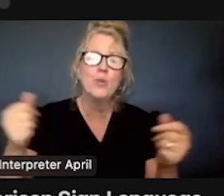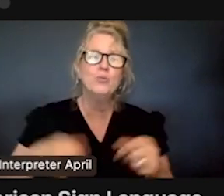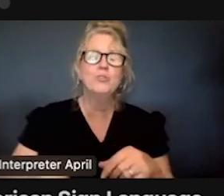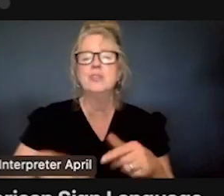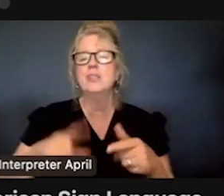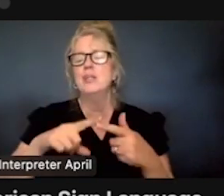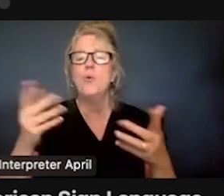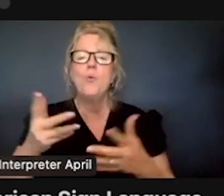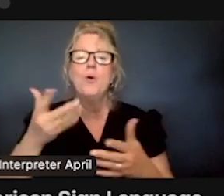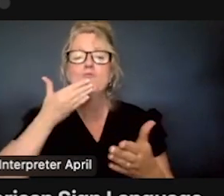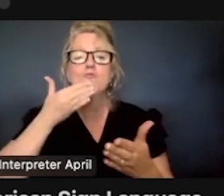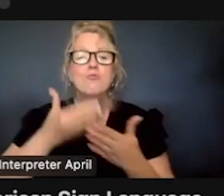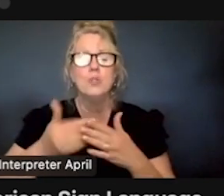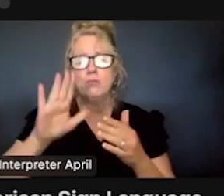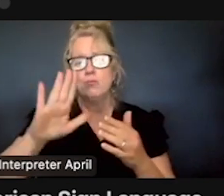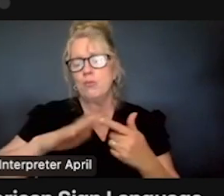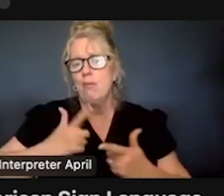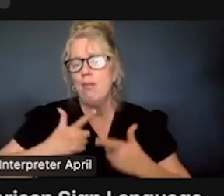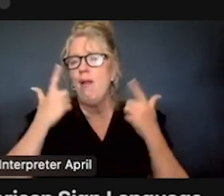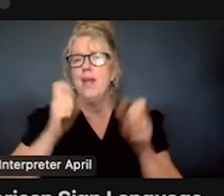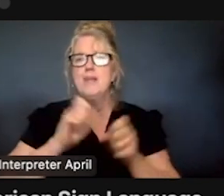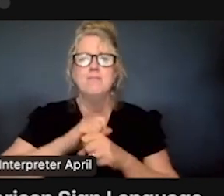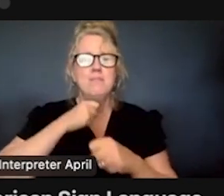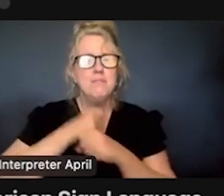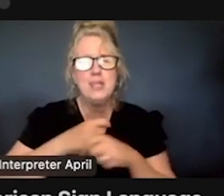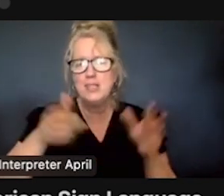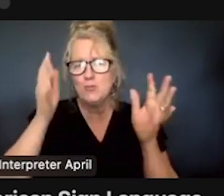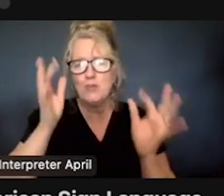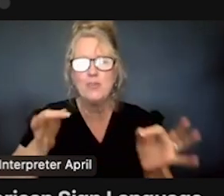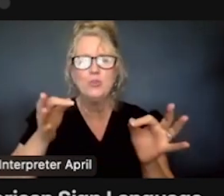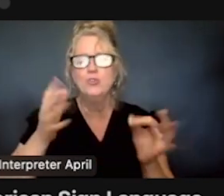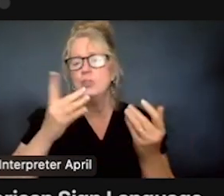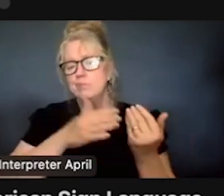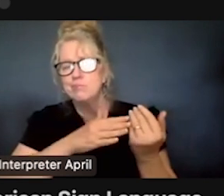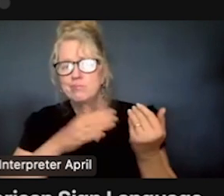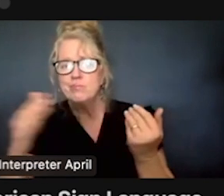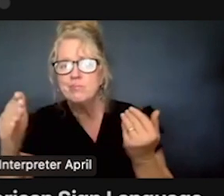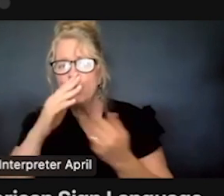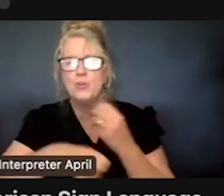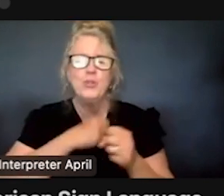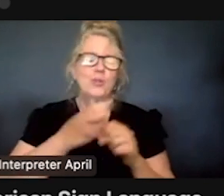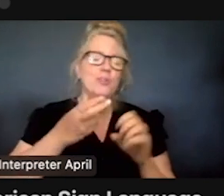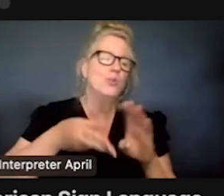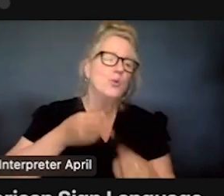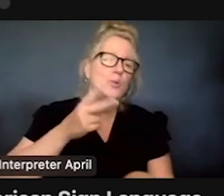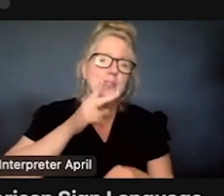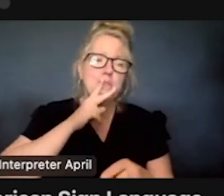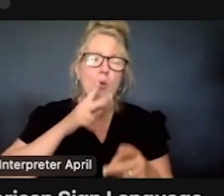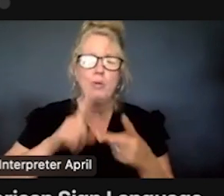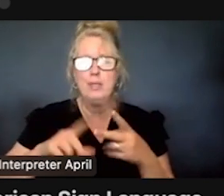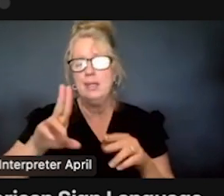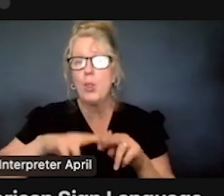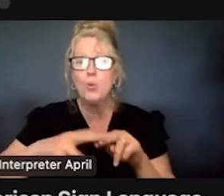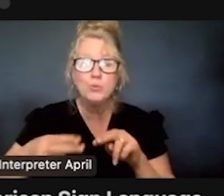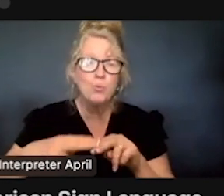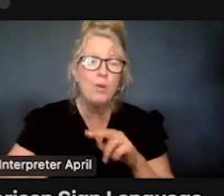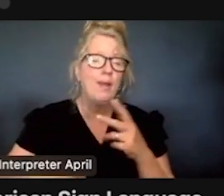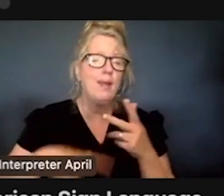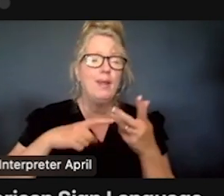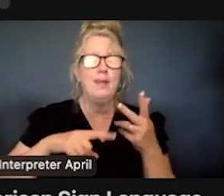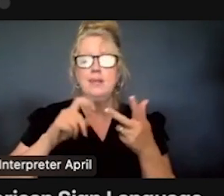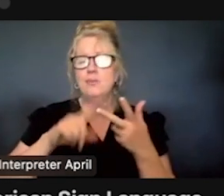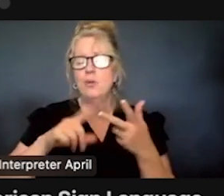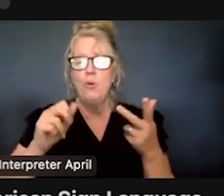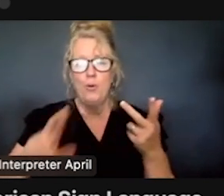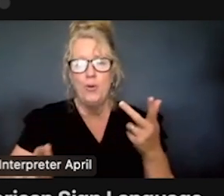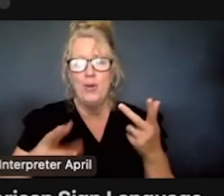good for your life? Making even resolutions along the way in your year, you know, to quit smoking or losing weight, or I like to